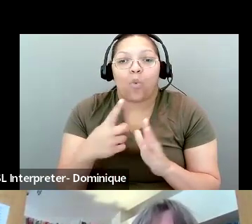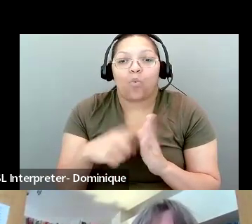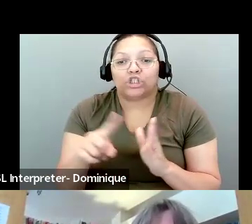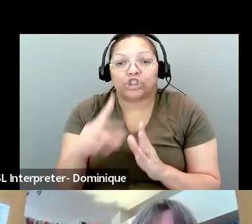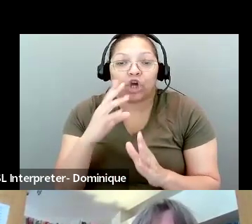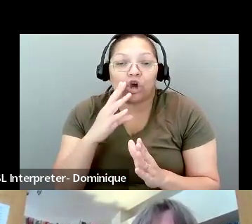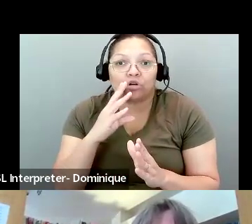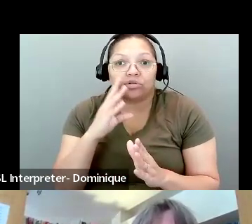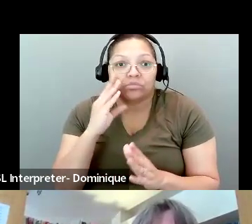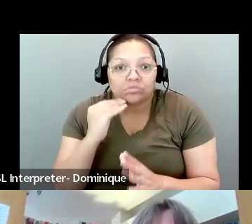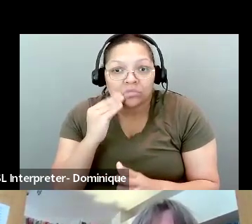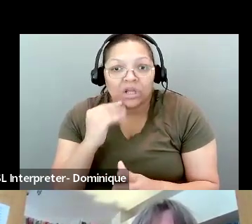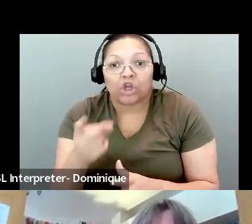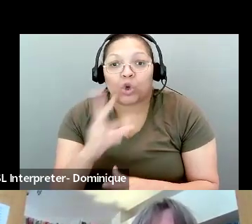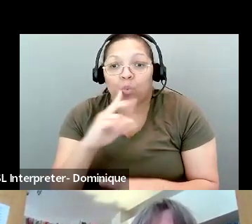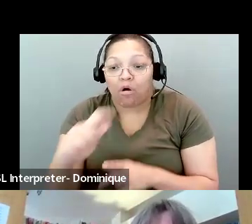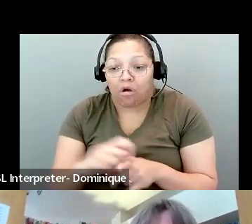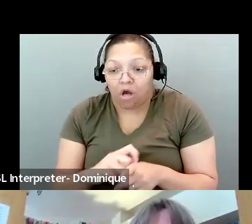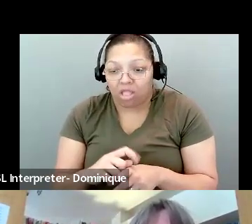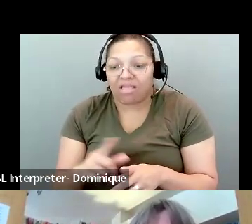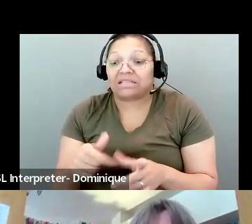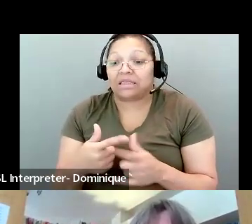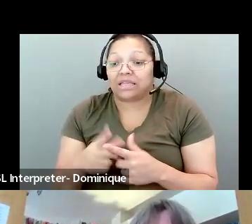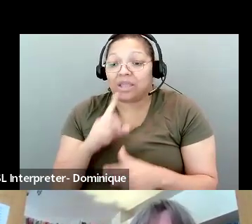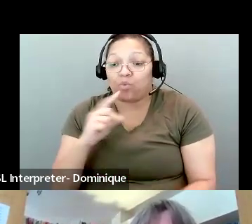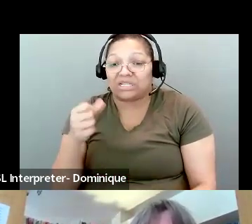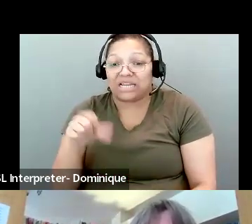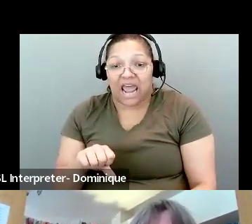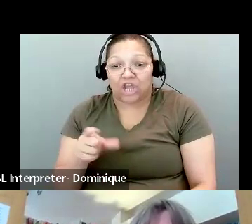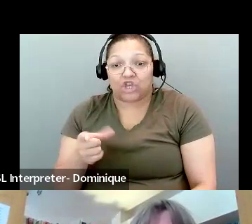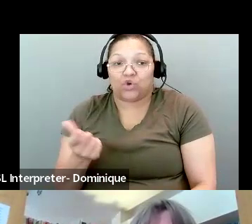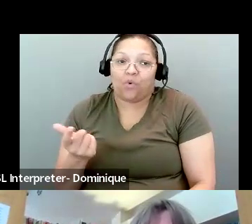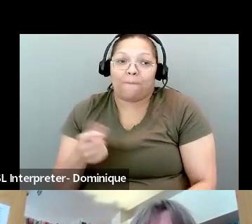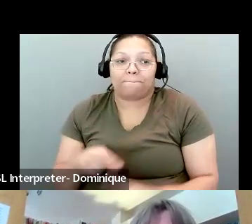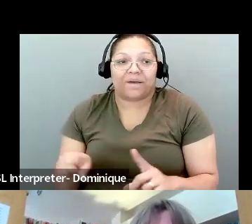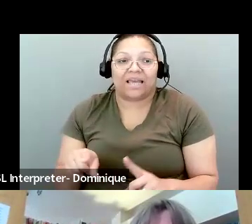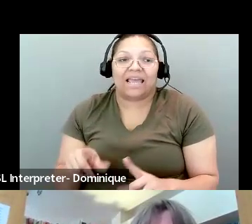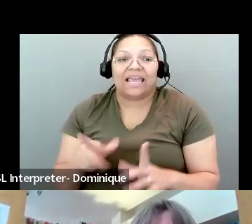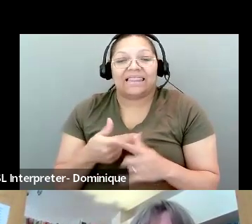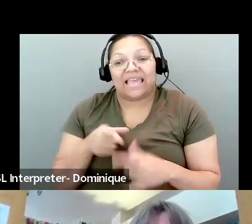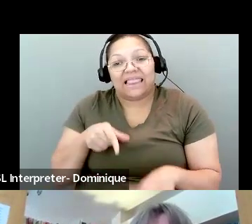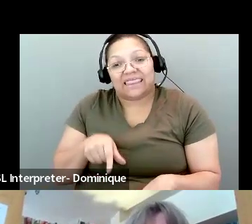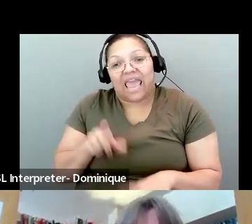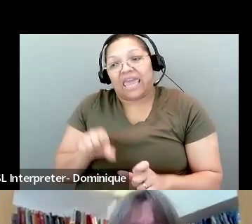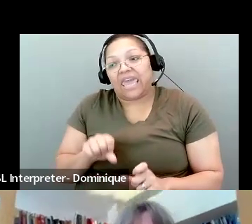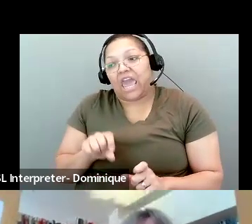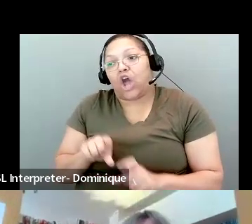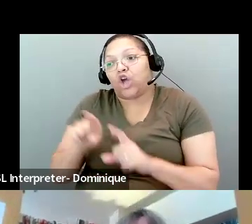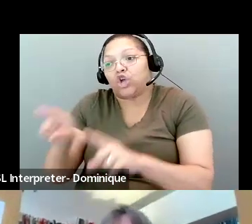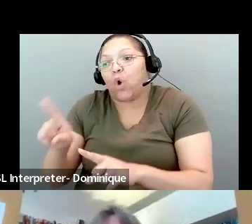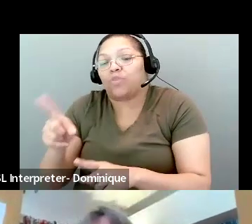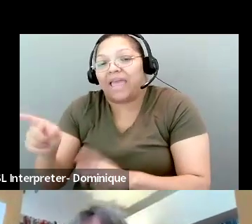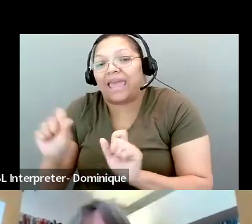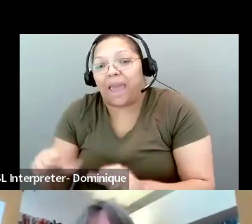you're going to call up and then they're going to deny you. But then they can go and be responsible for